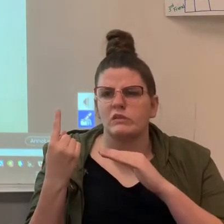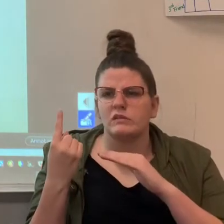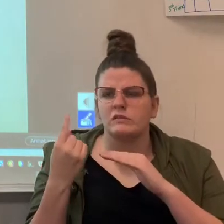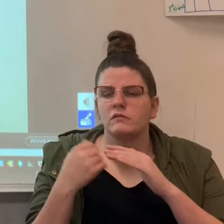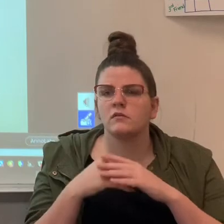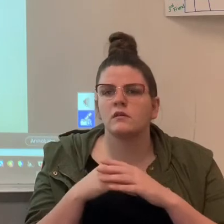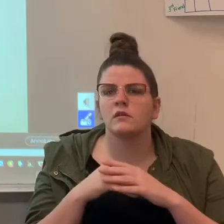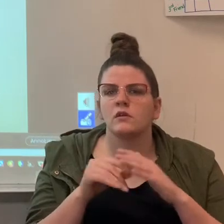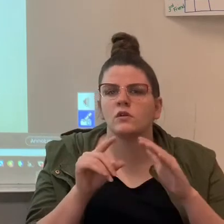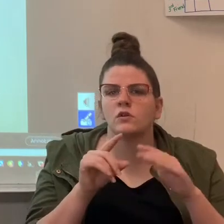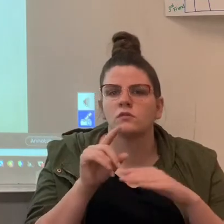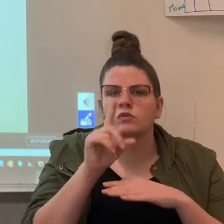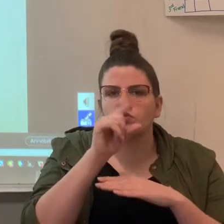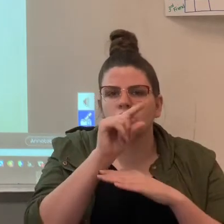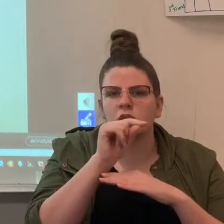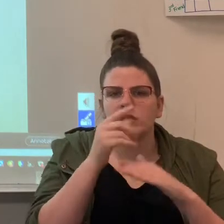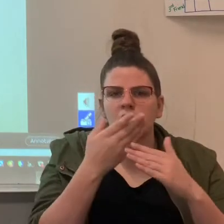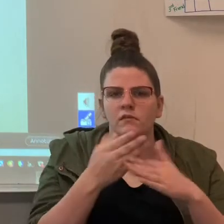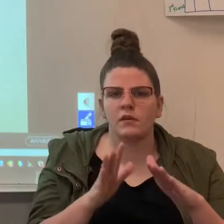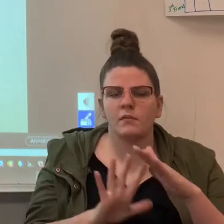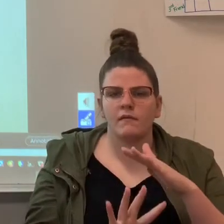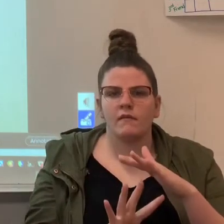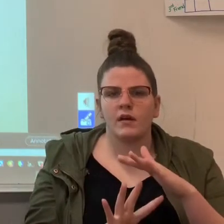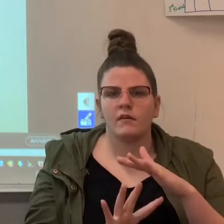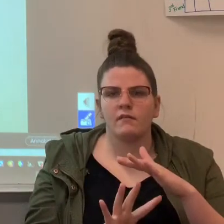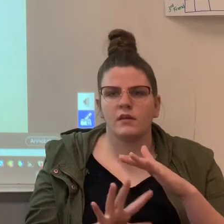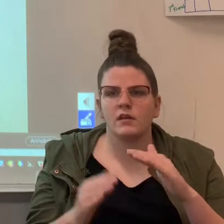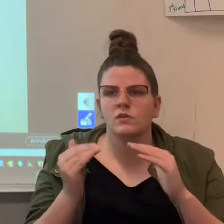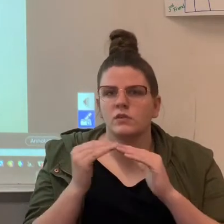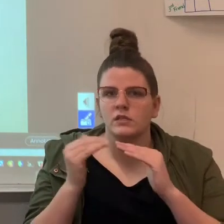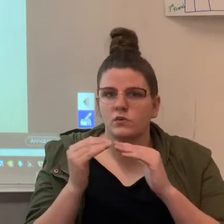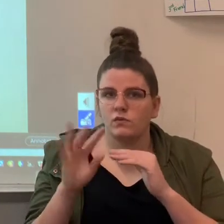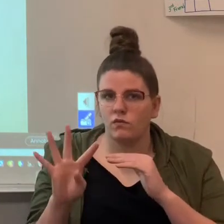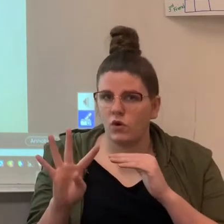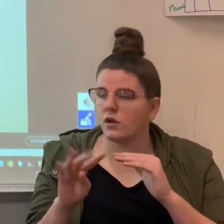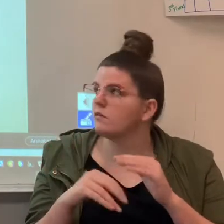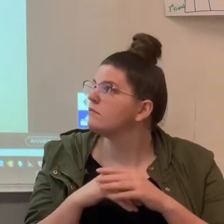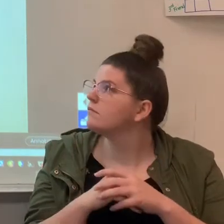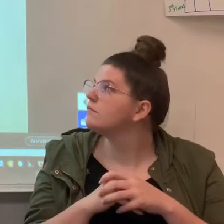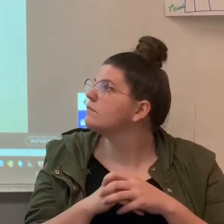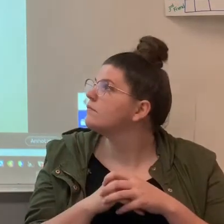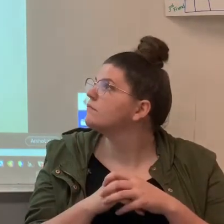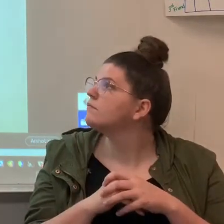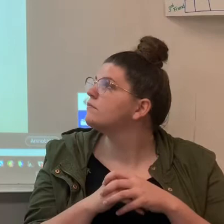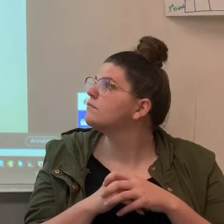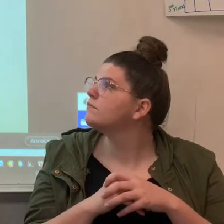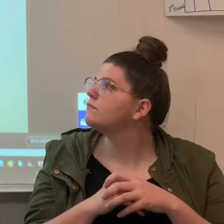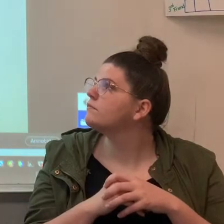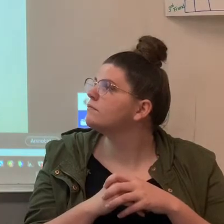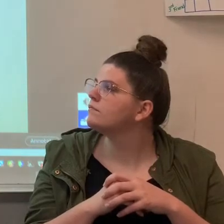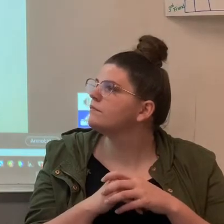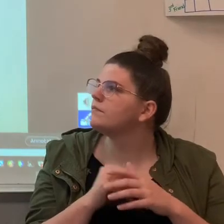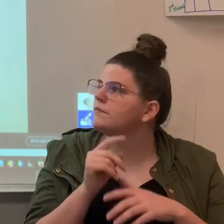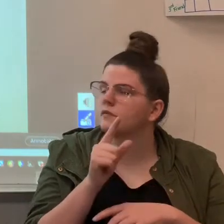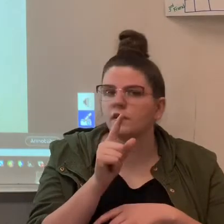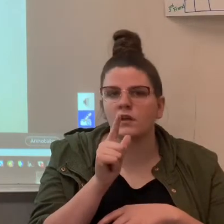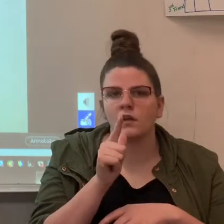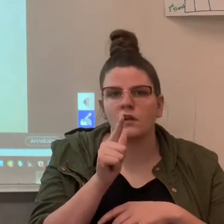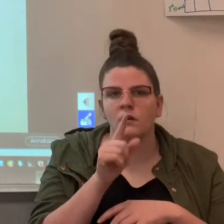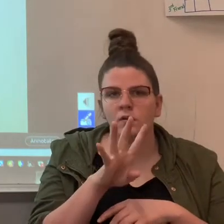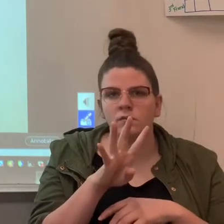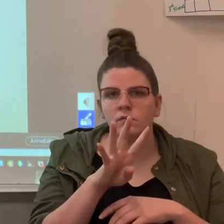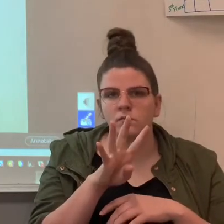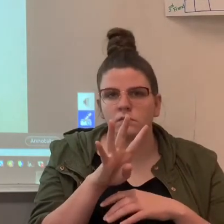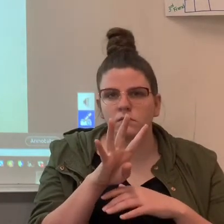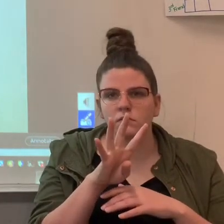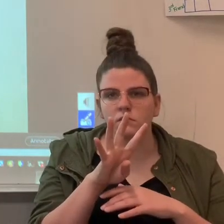20 divided by 5, which equals 4. Here we have 24